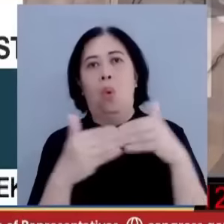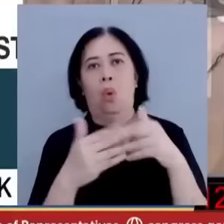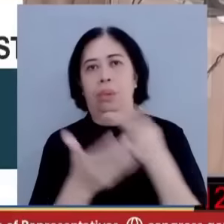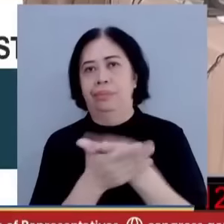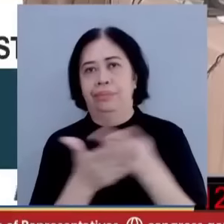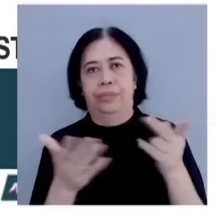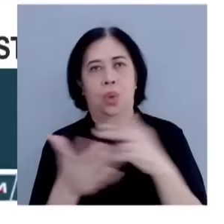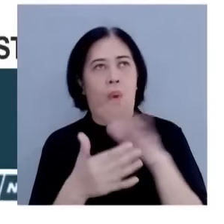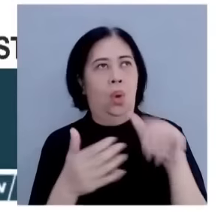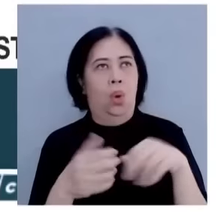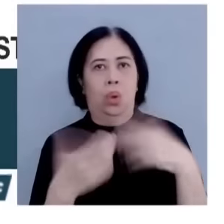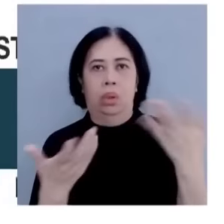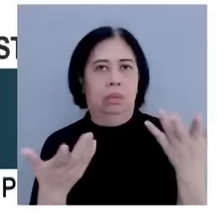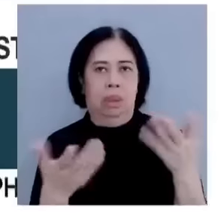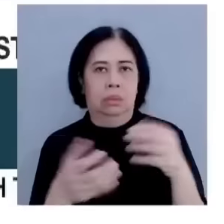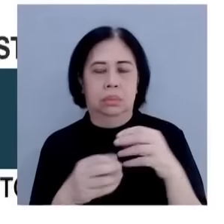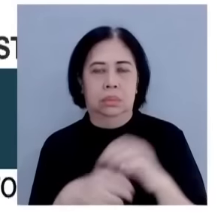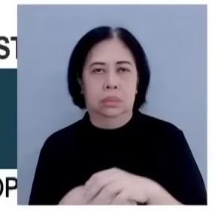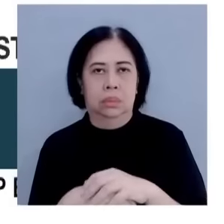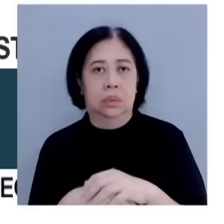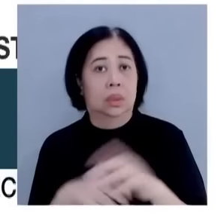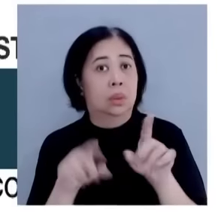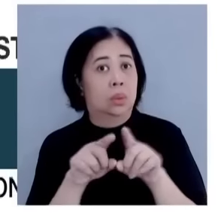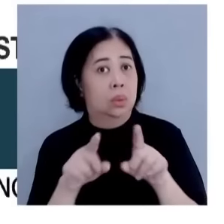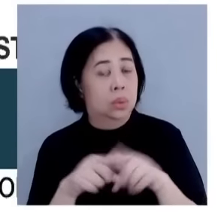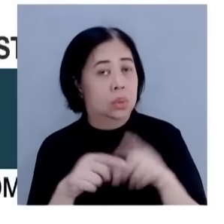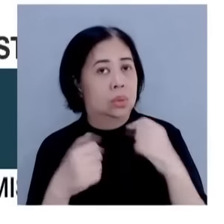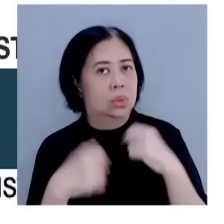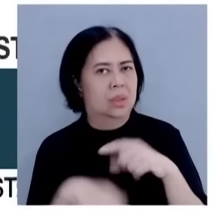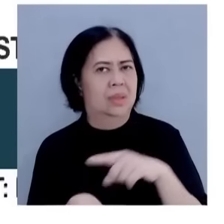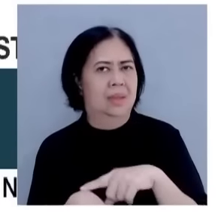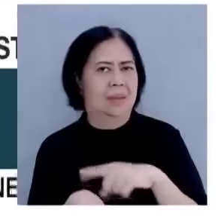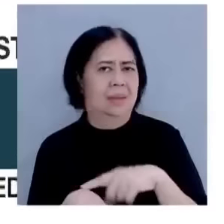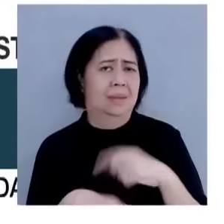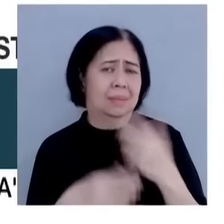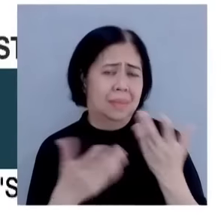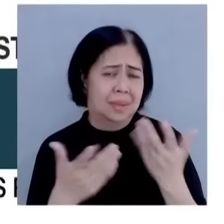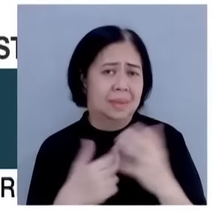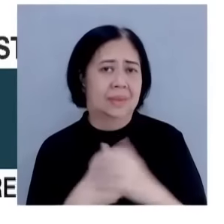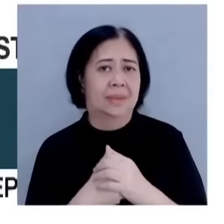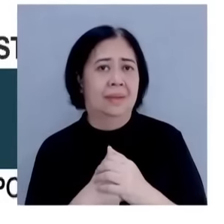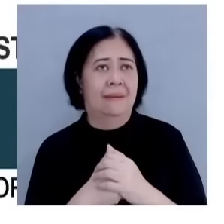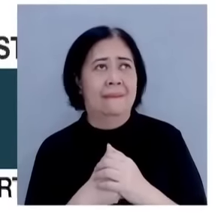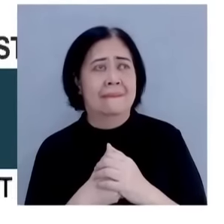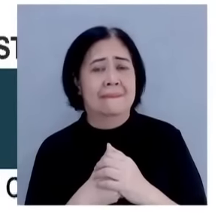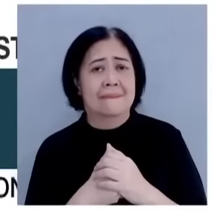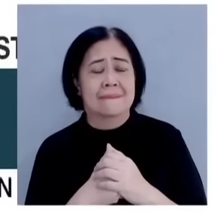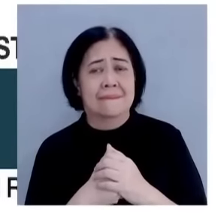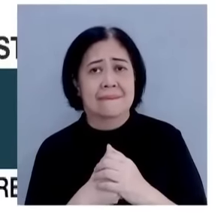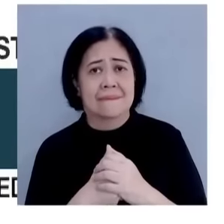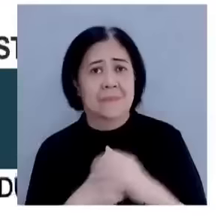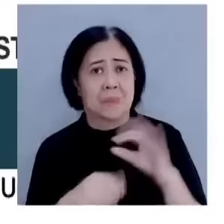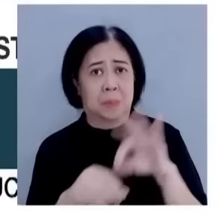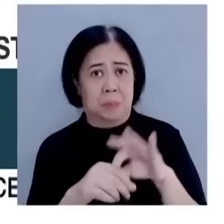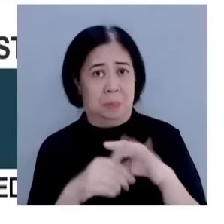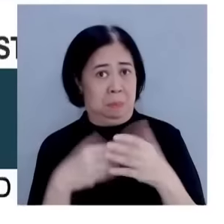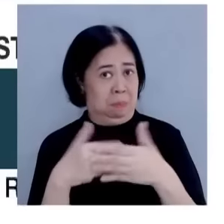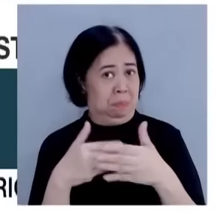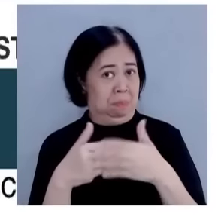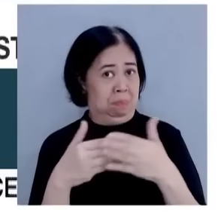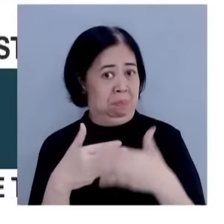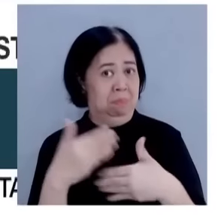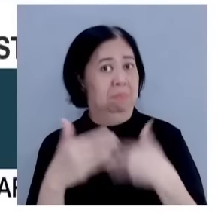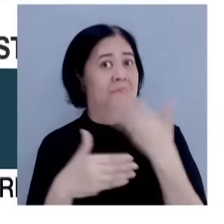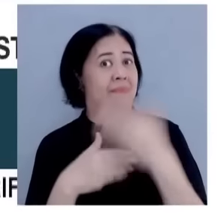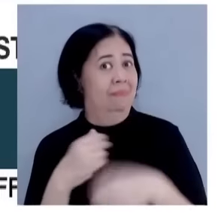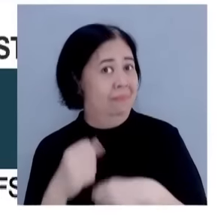Okay. And then, of course, when you talk about the timing, right? The elections is just around the corner. Is